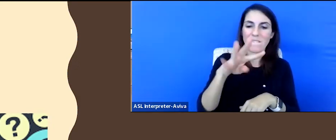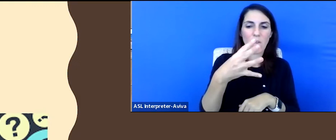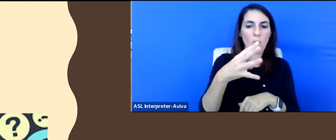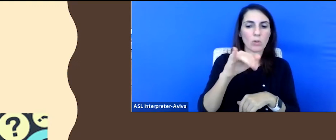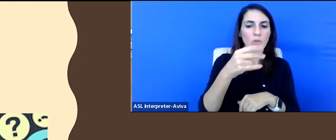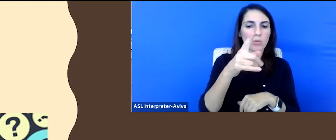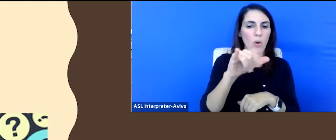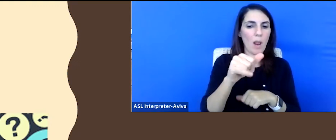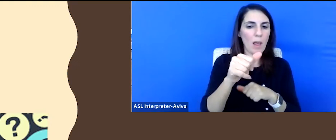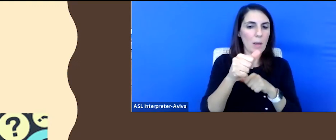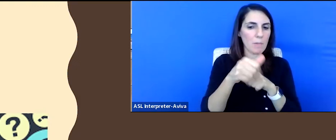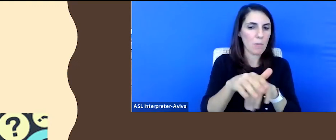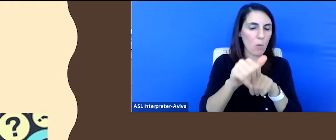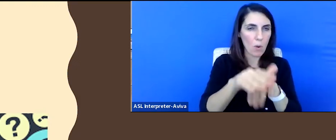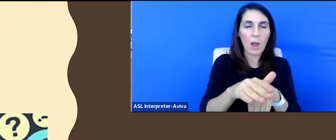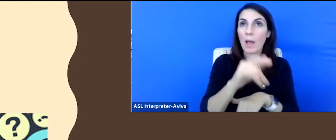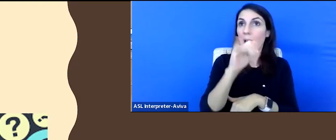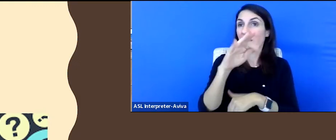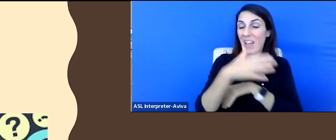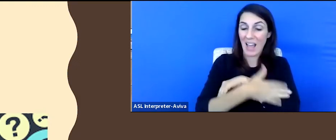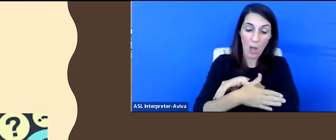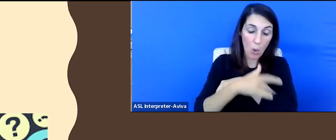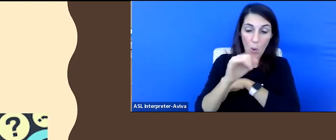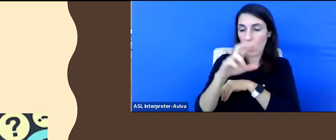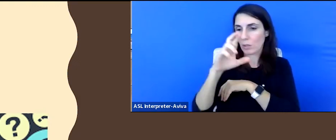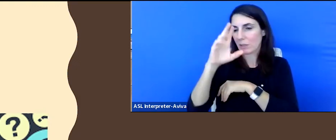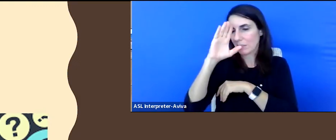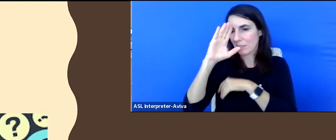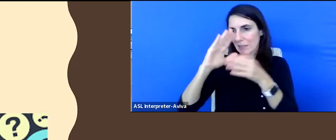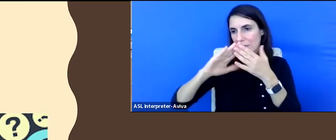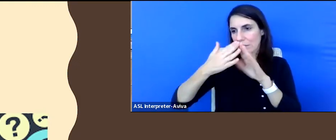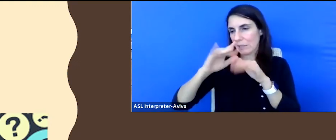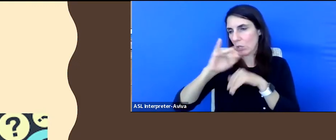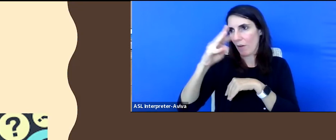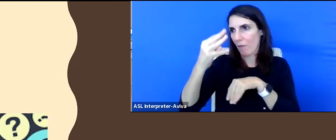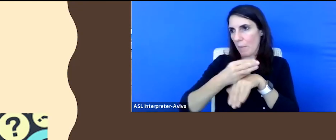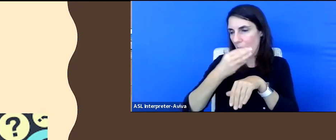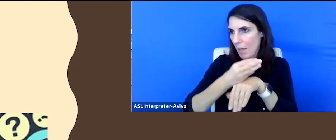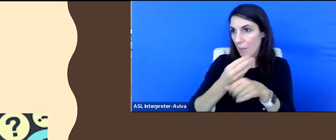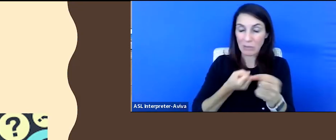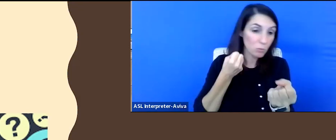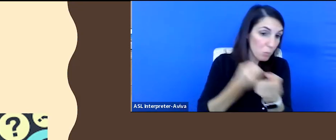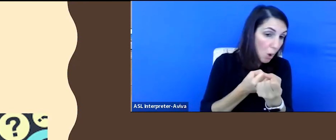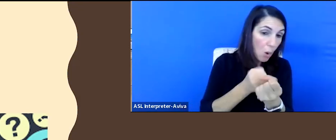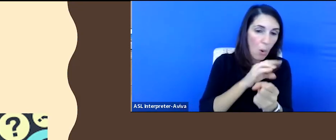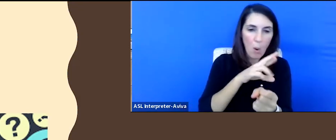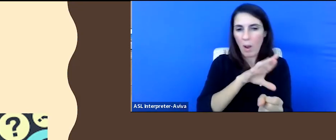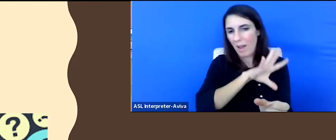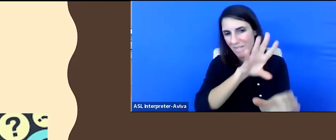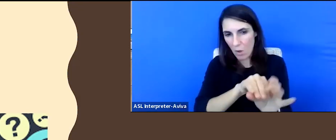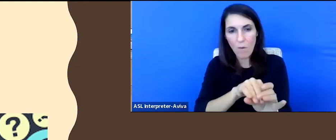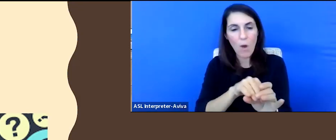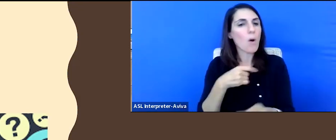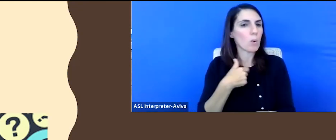if the county or the city of Miami is sponsoring or somehow involved, we can probably get